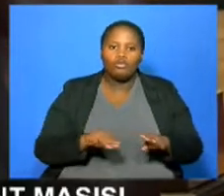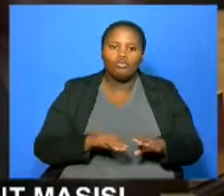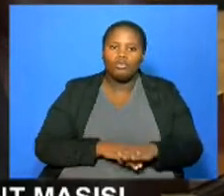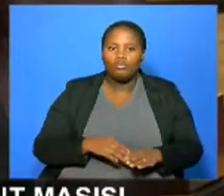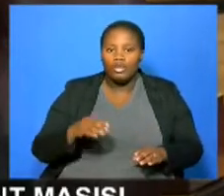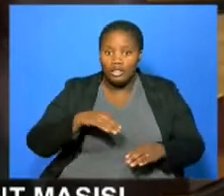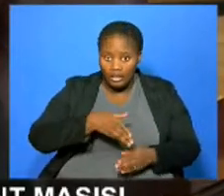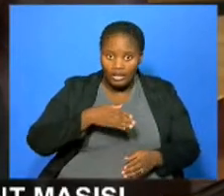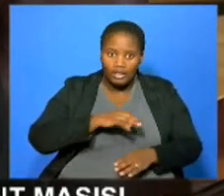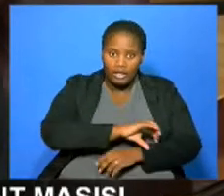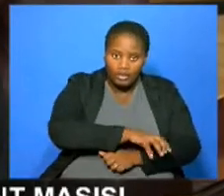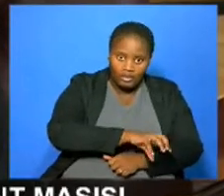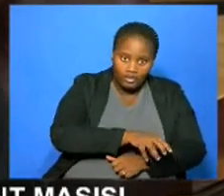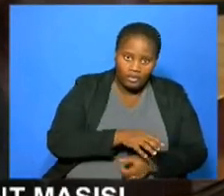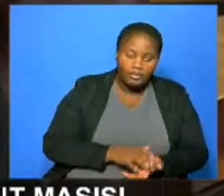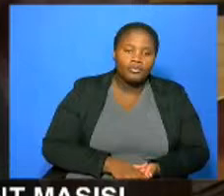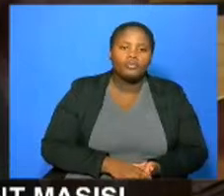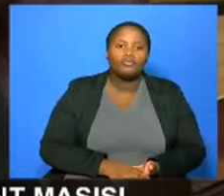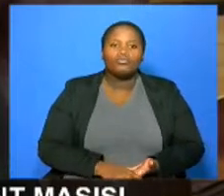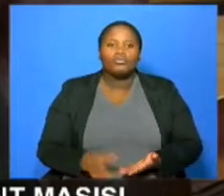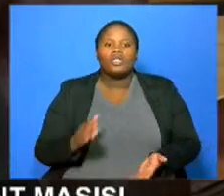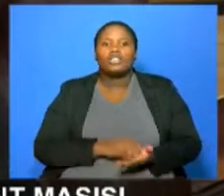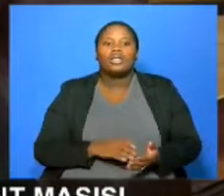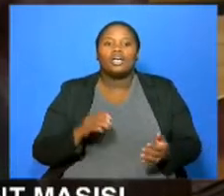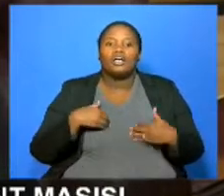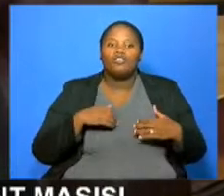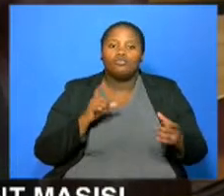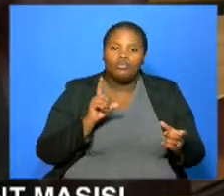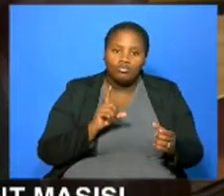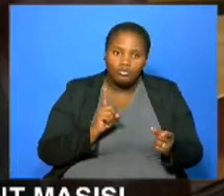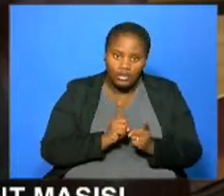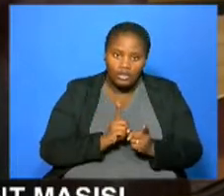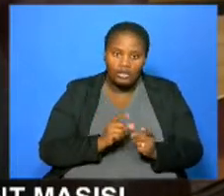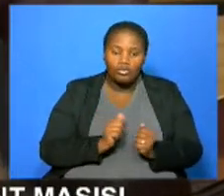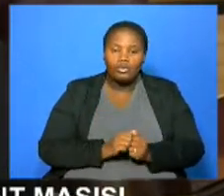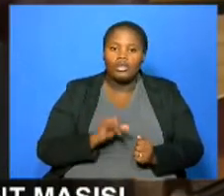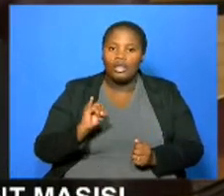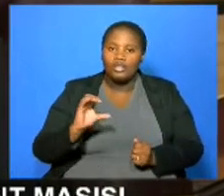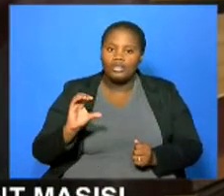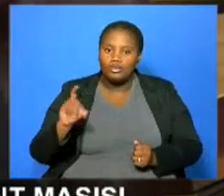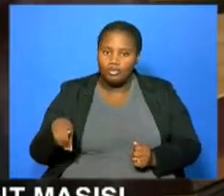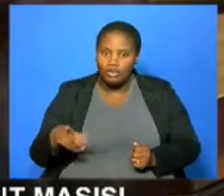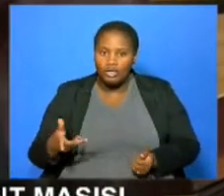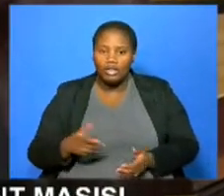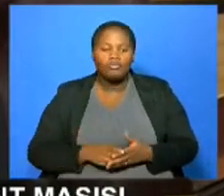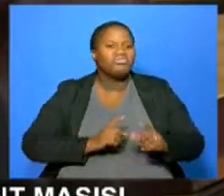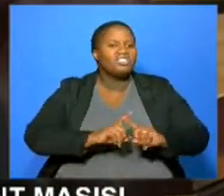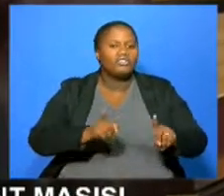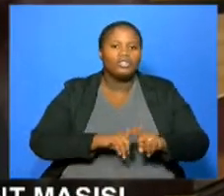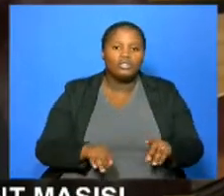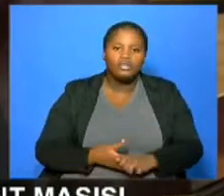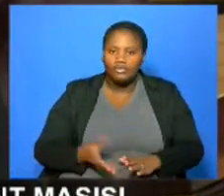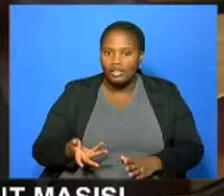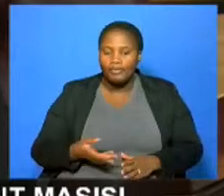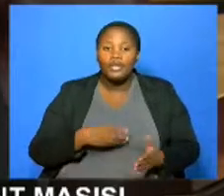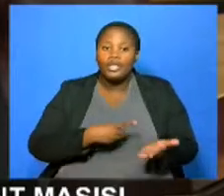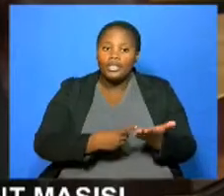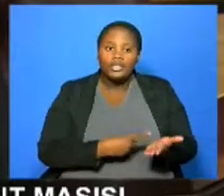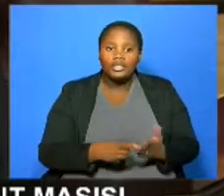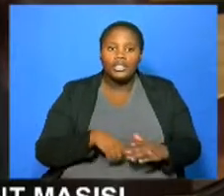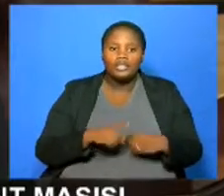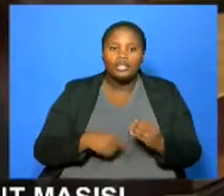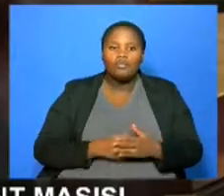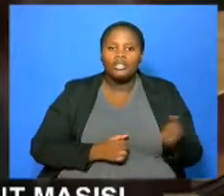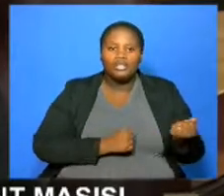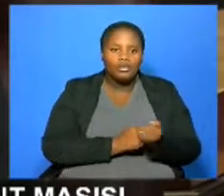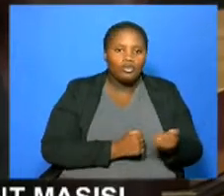of this region. I've had engagement with ICPs, Your Excellency, quite a broad range of them, talking about what they've